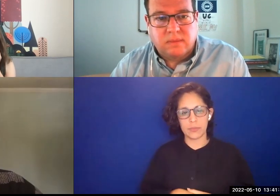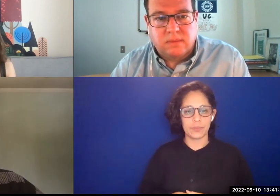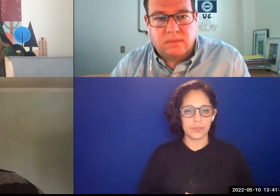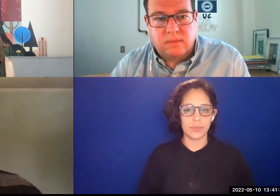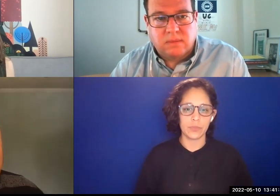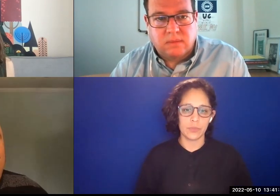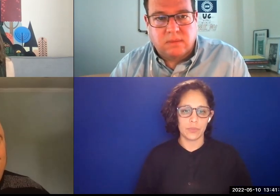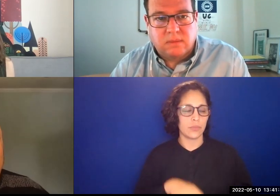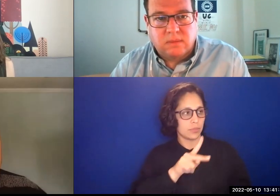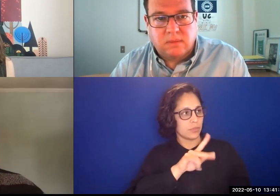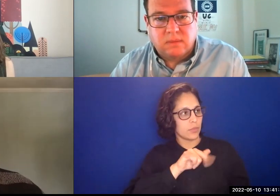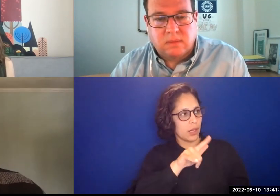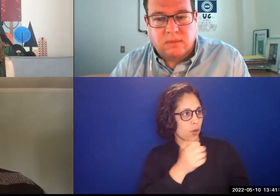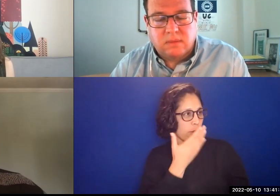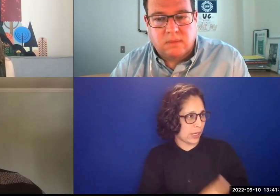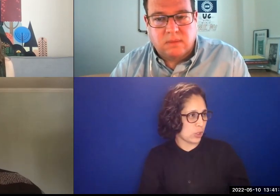Great, thank you.